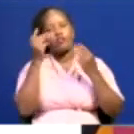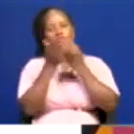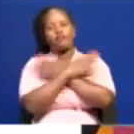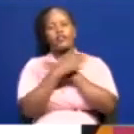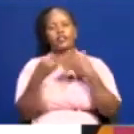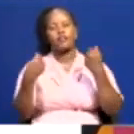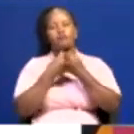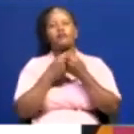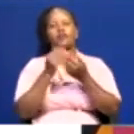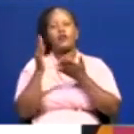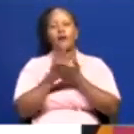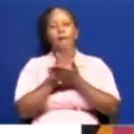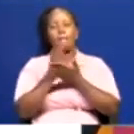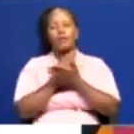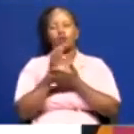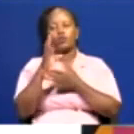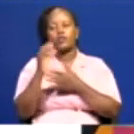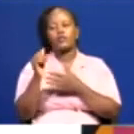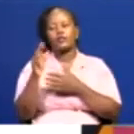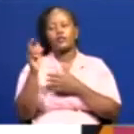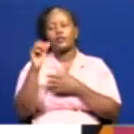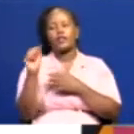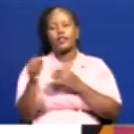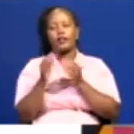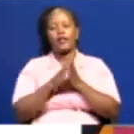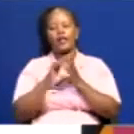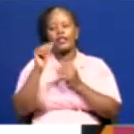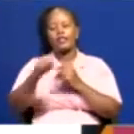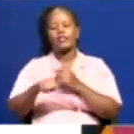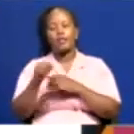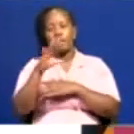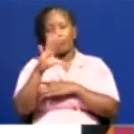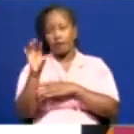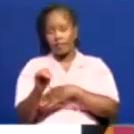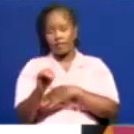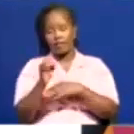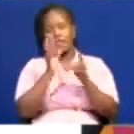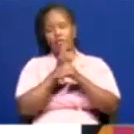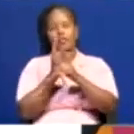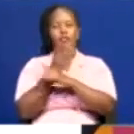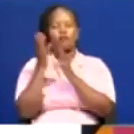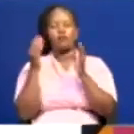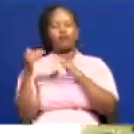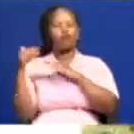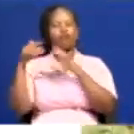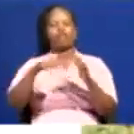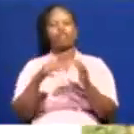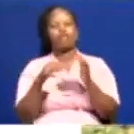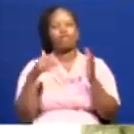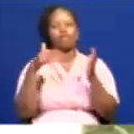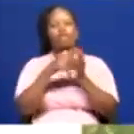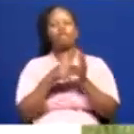Sudan Kusini. Wachezaji 16 tayari wamewasili kambini kabla ya mechi ya kimataifa ya kirafiki dhidi ya Qatar.